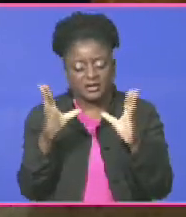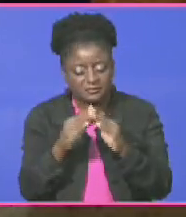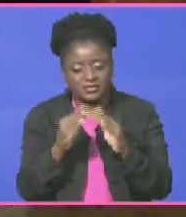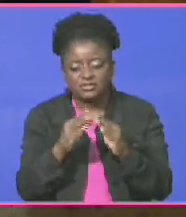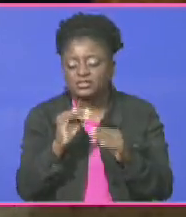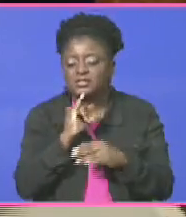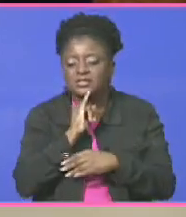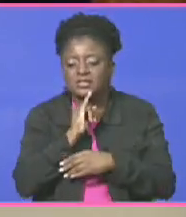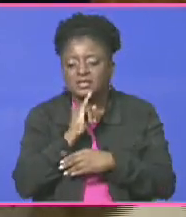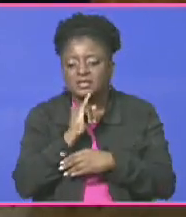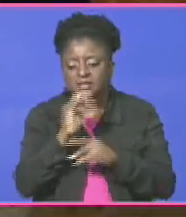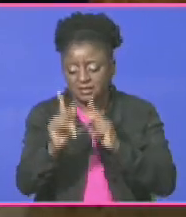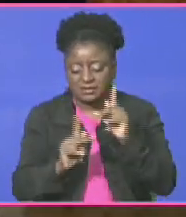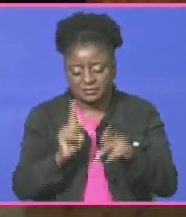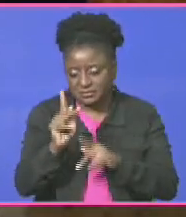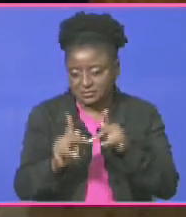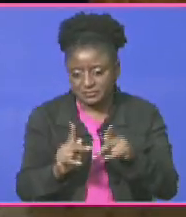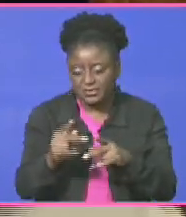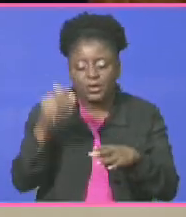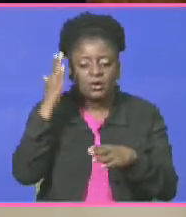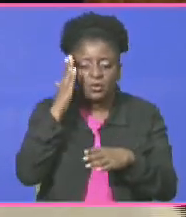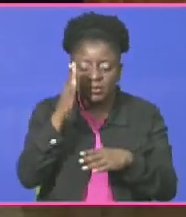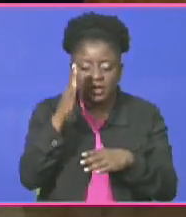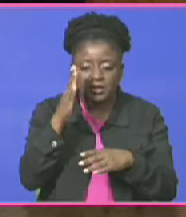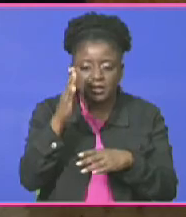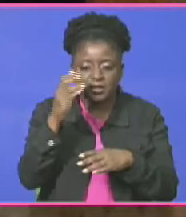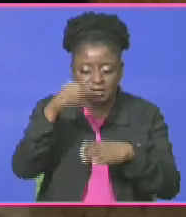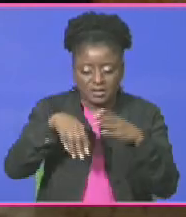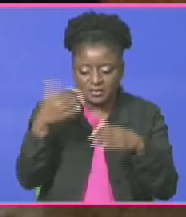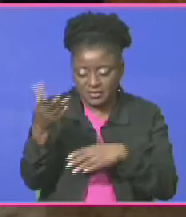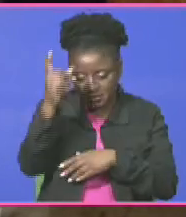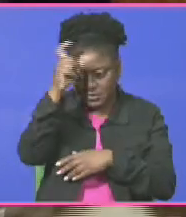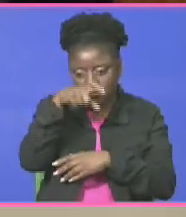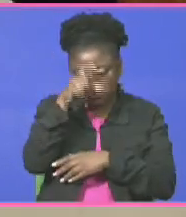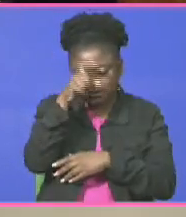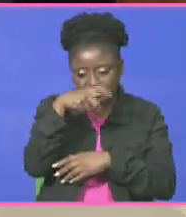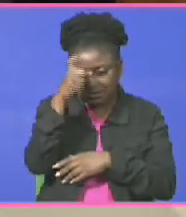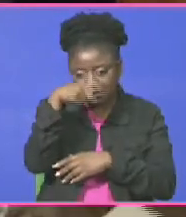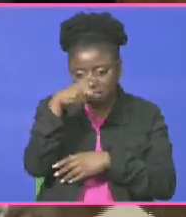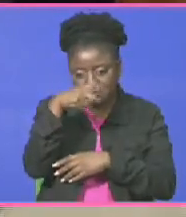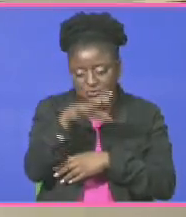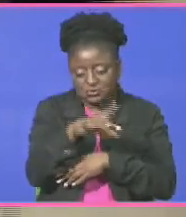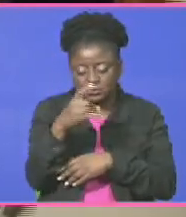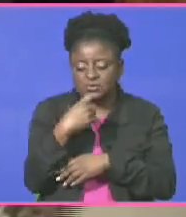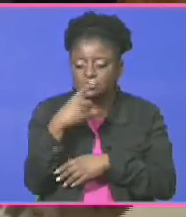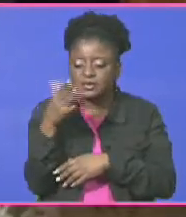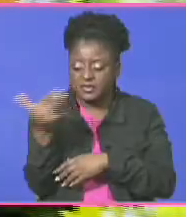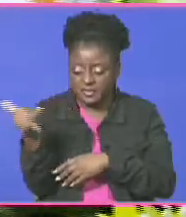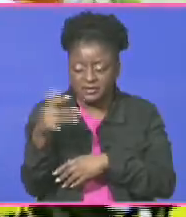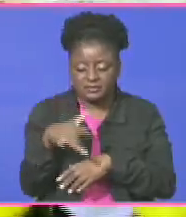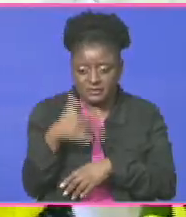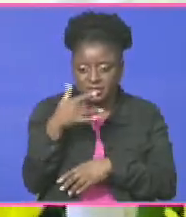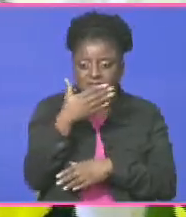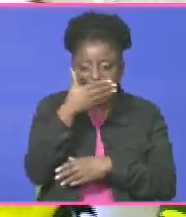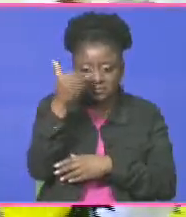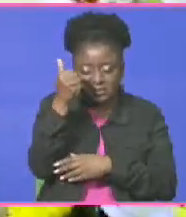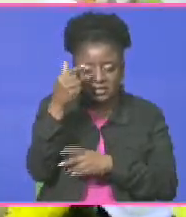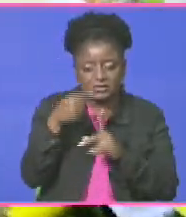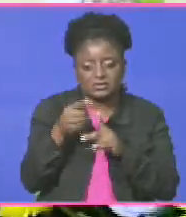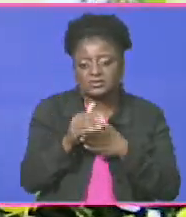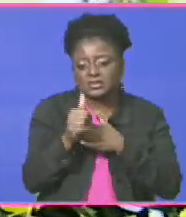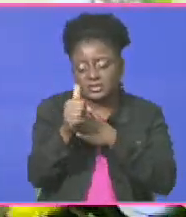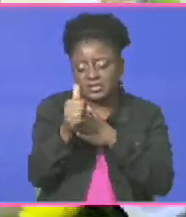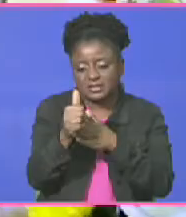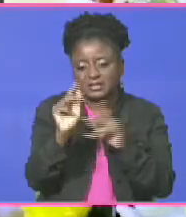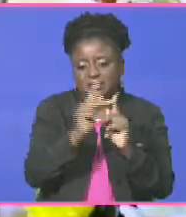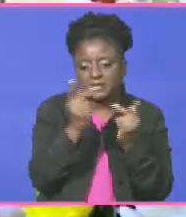conventioners will, in their wisdom, elect whom they feel is best suited to lead the party. Progressive Liberal Party